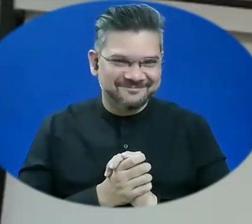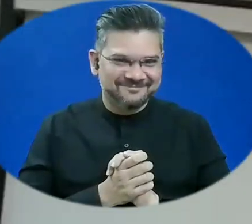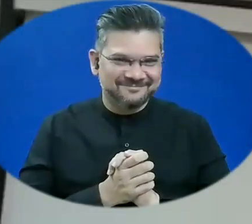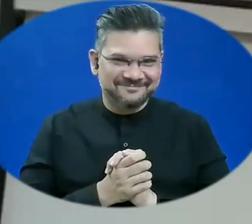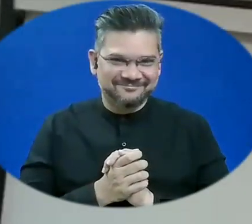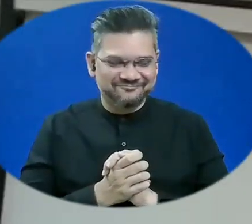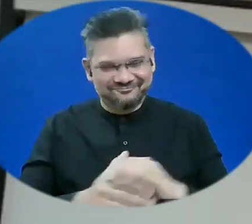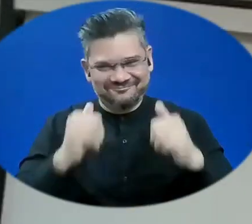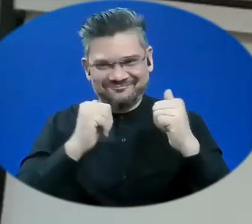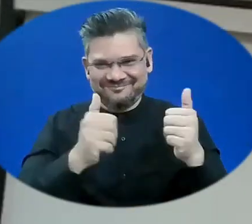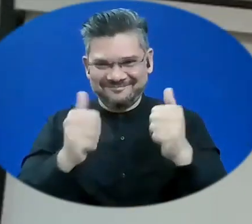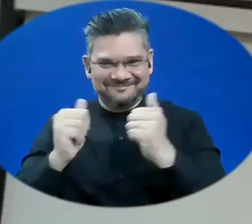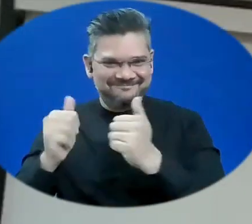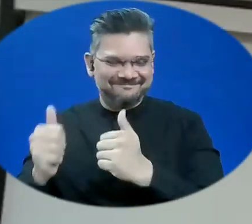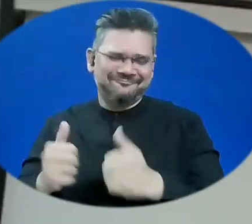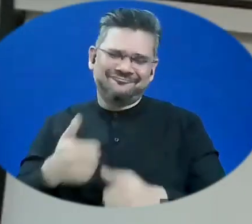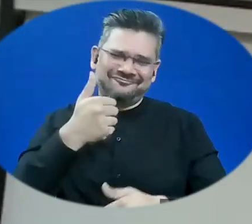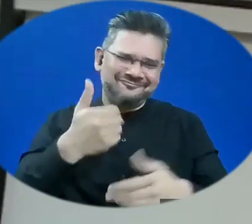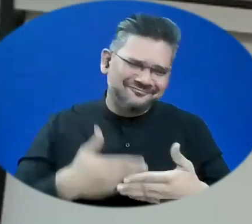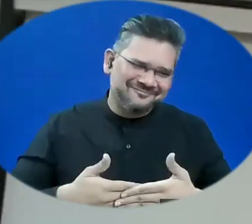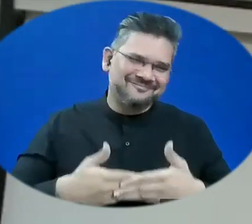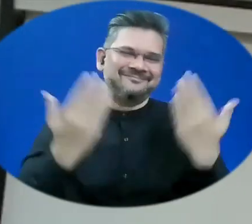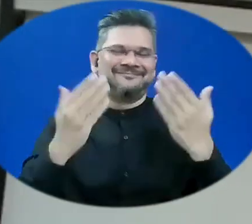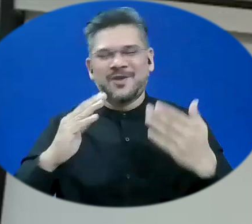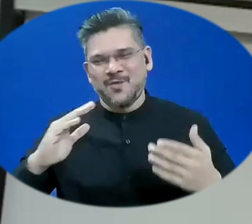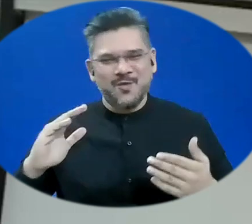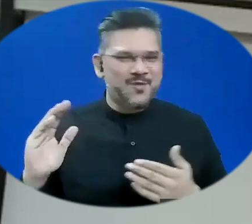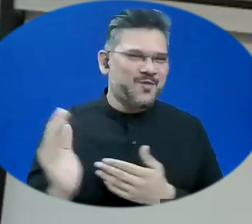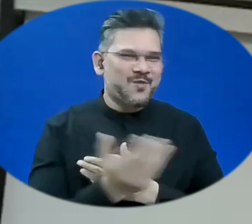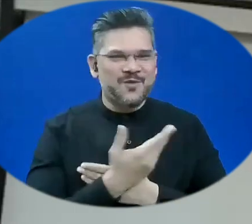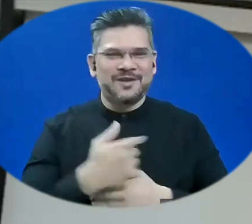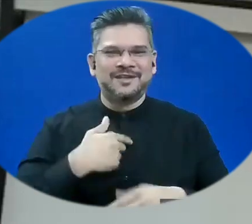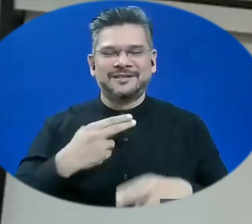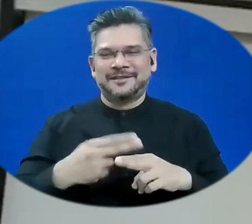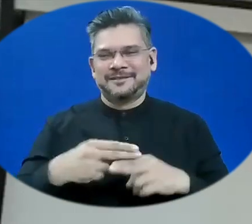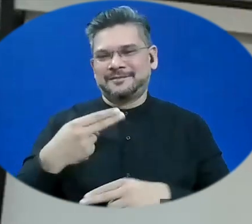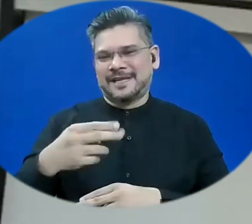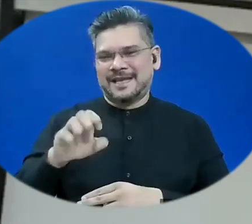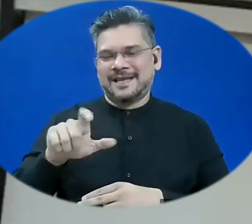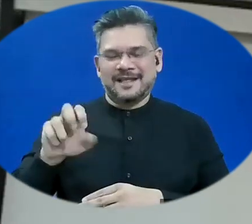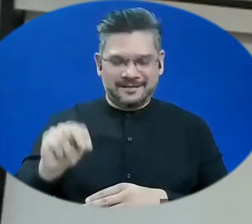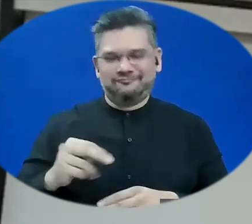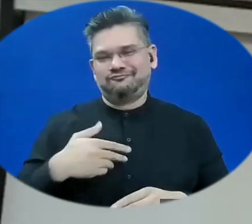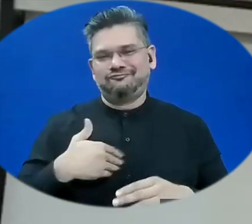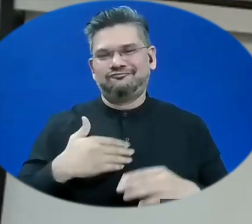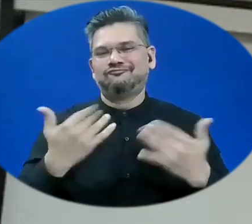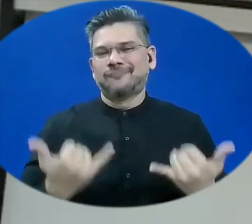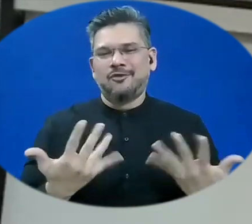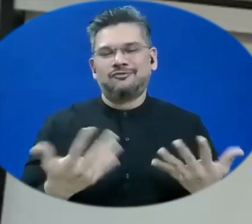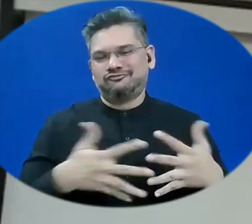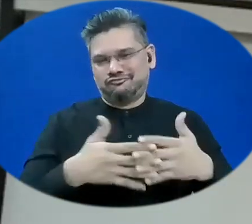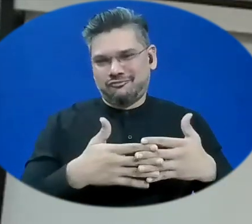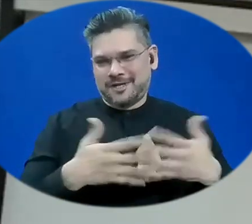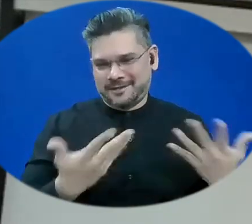All right. Good day to all of you again. I'm Helen Metzger from the United States of America.